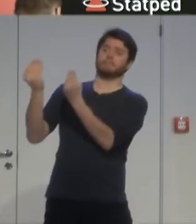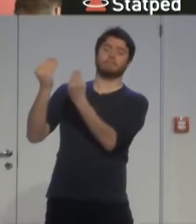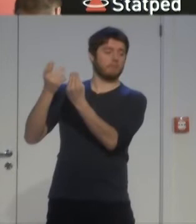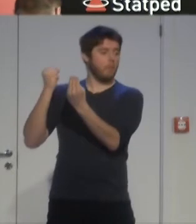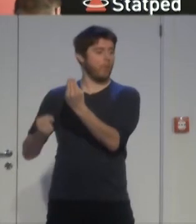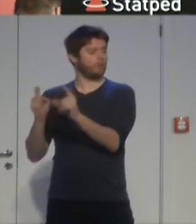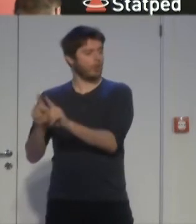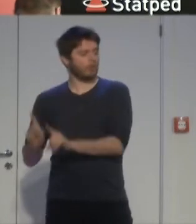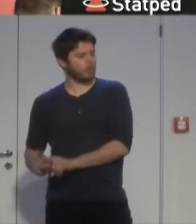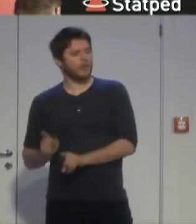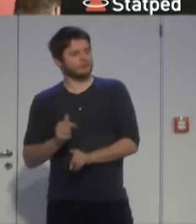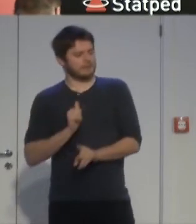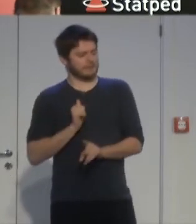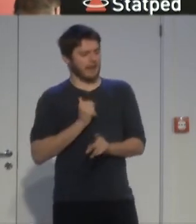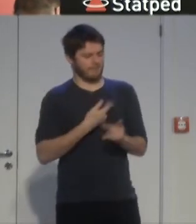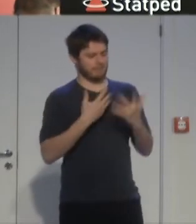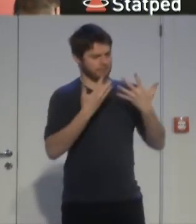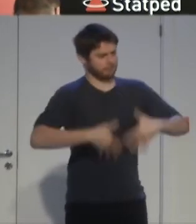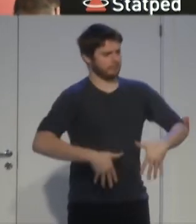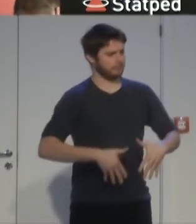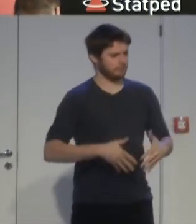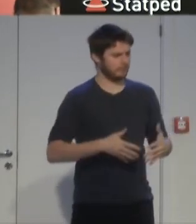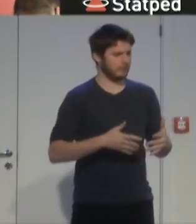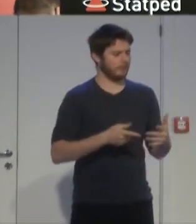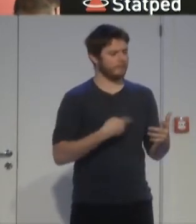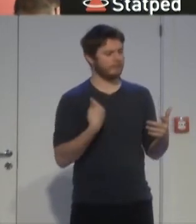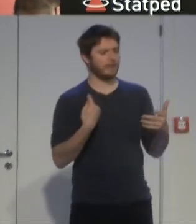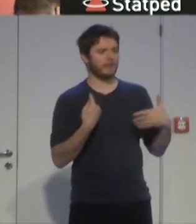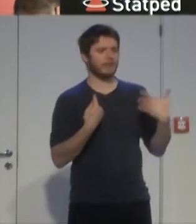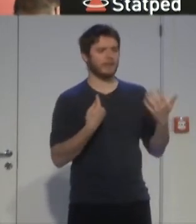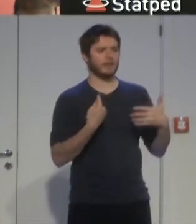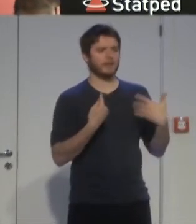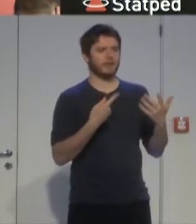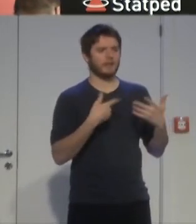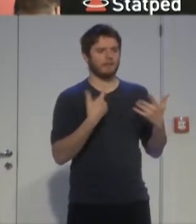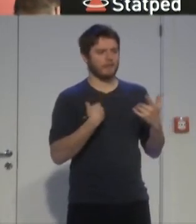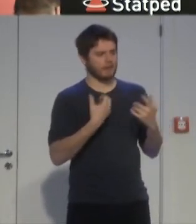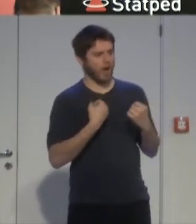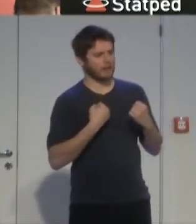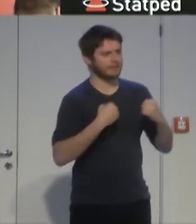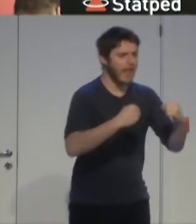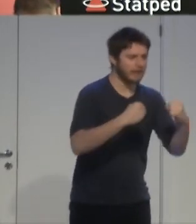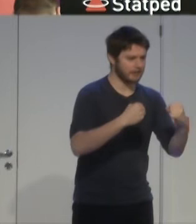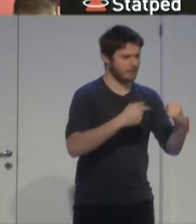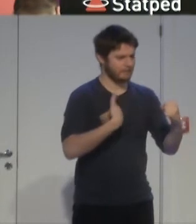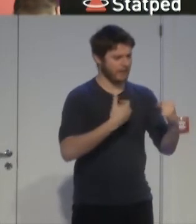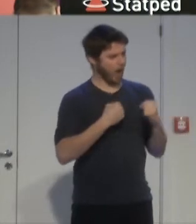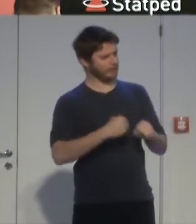it's something we are engaged in.